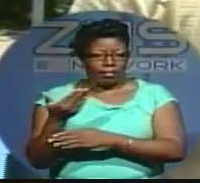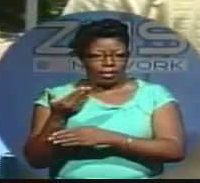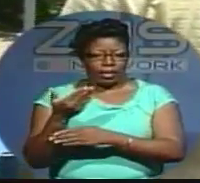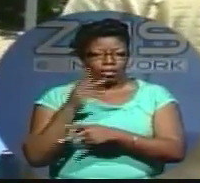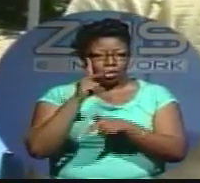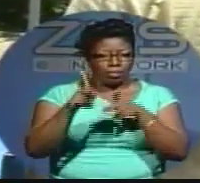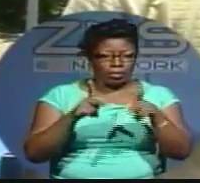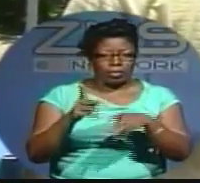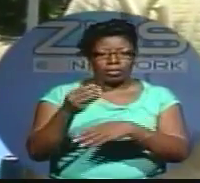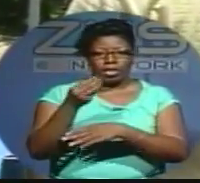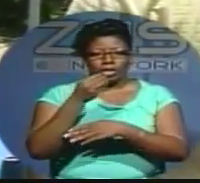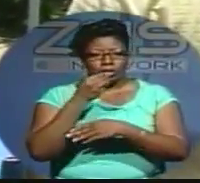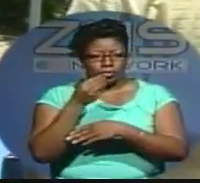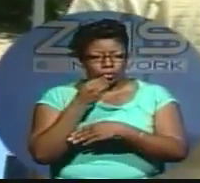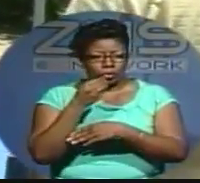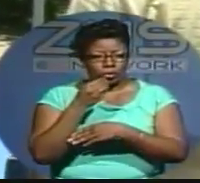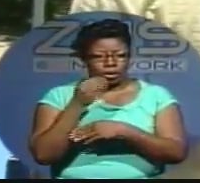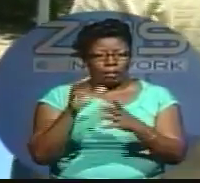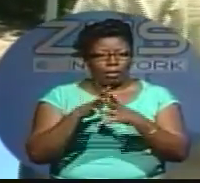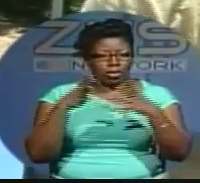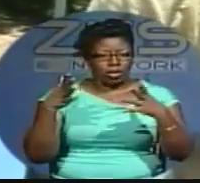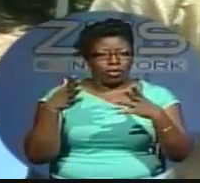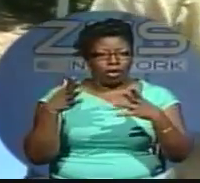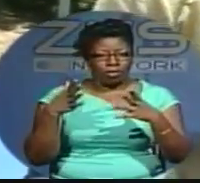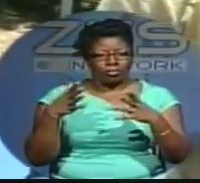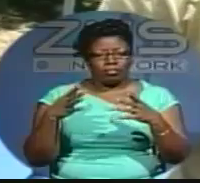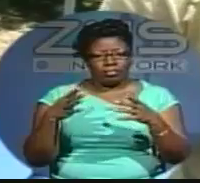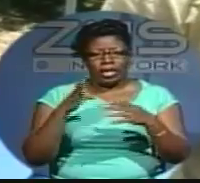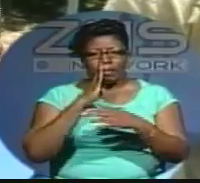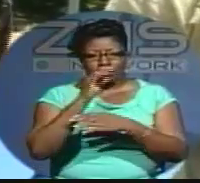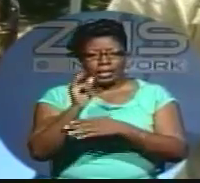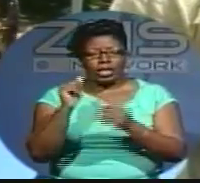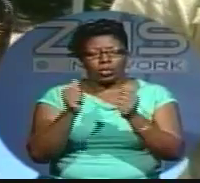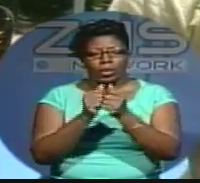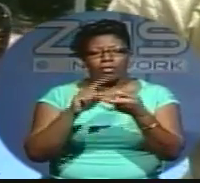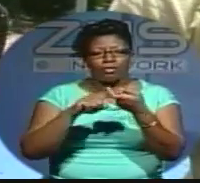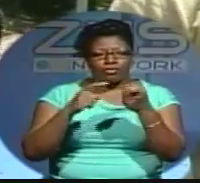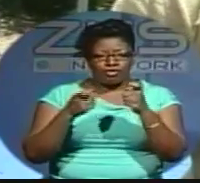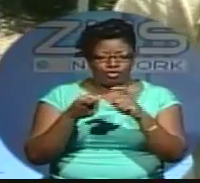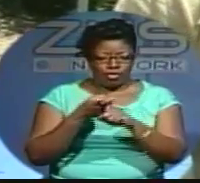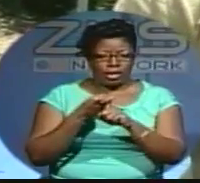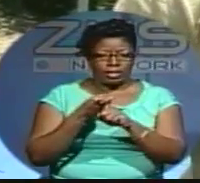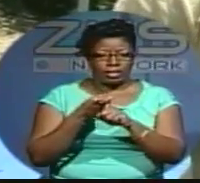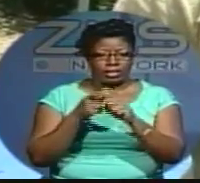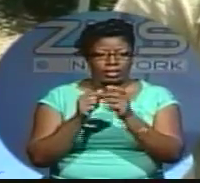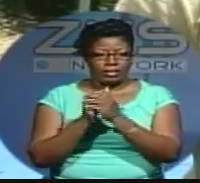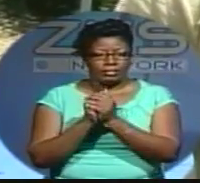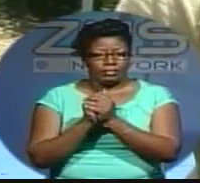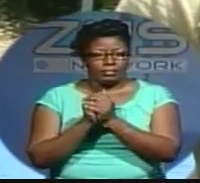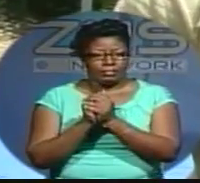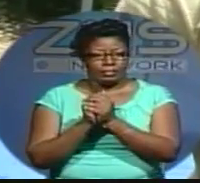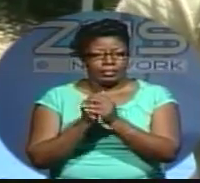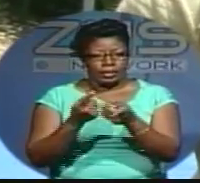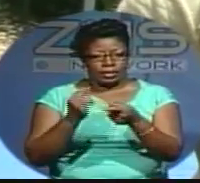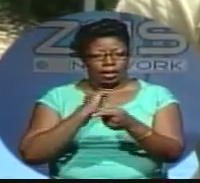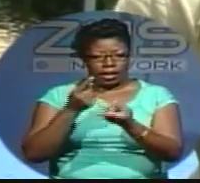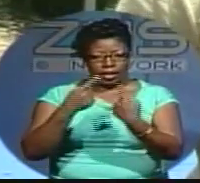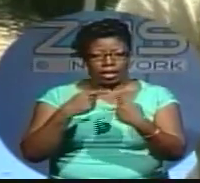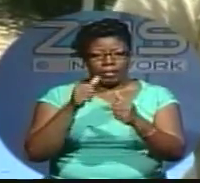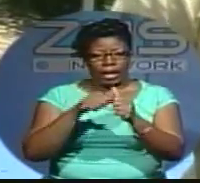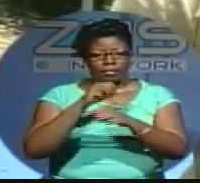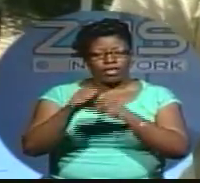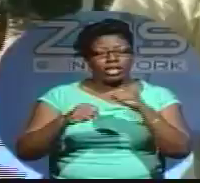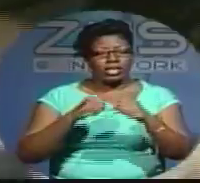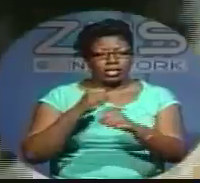people, the food, and most of all, hanging with friends. I'm a hometown boy, Calabash Bay. So I come every year. This is my fifth year in a